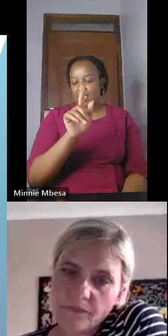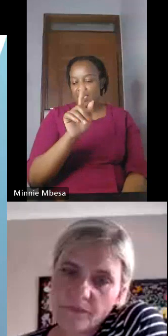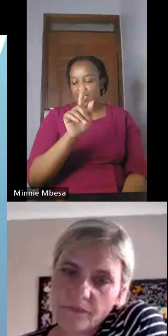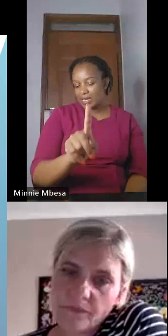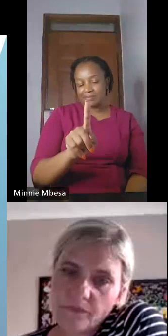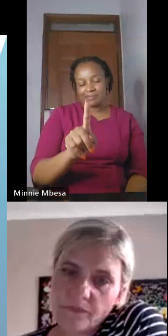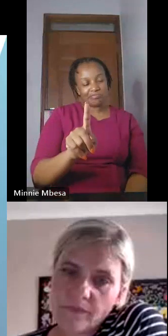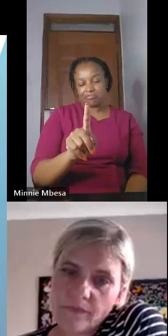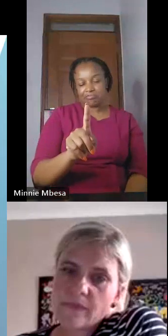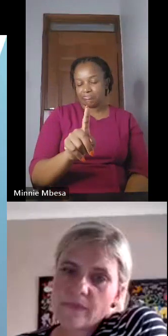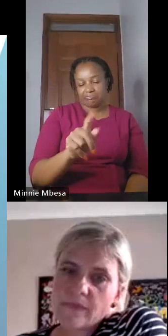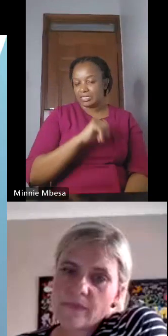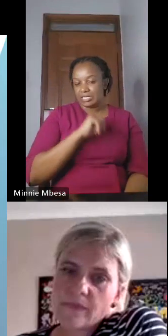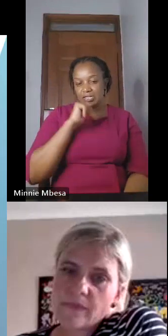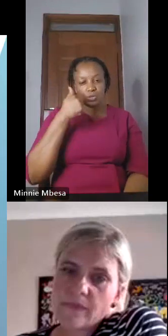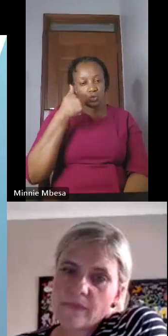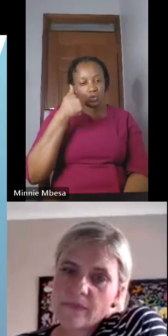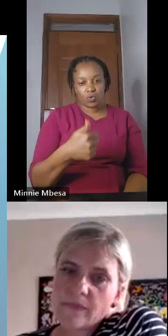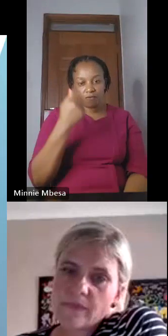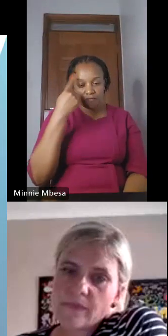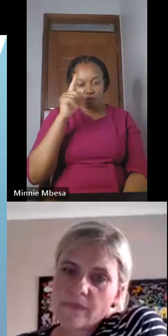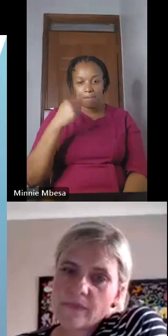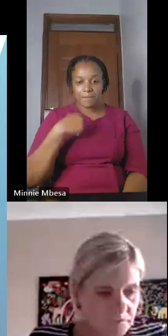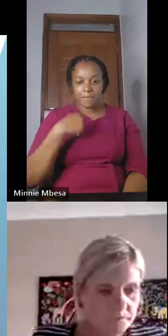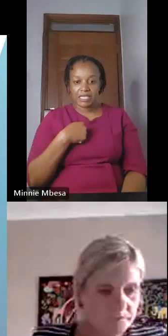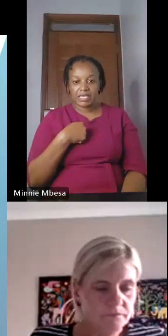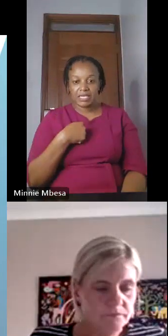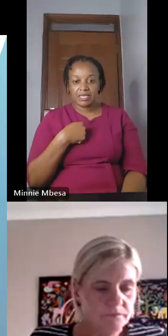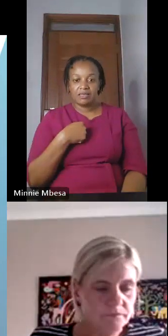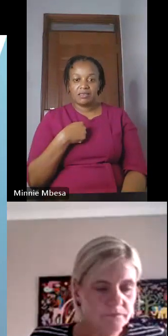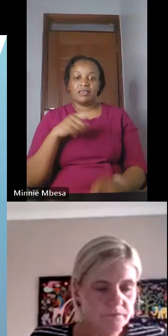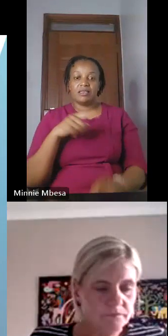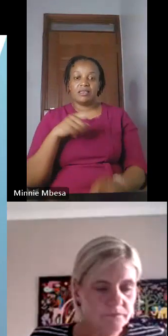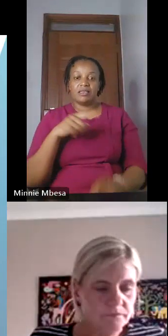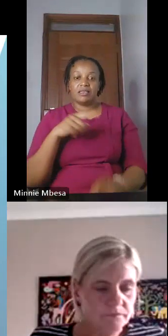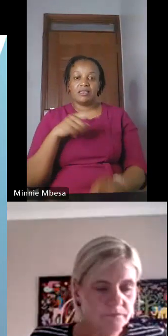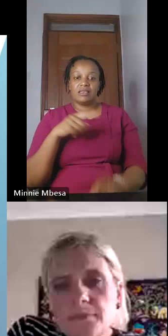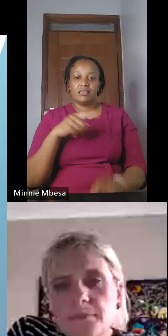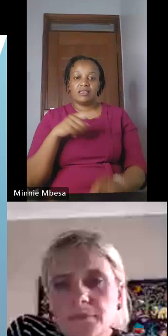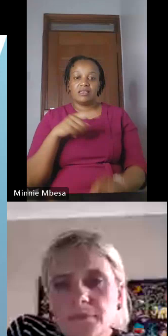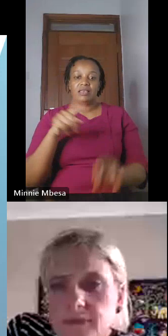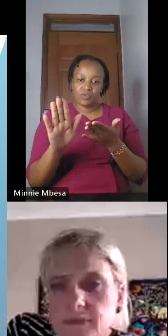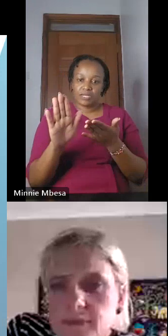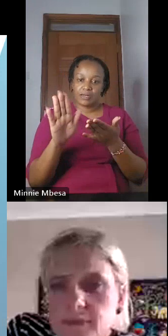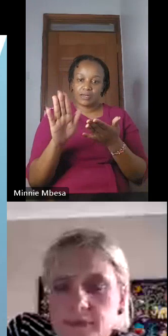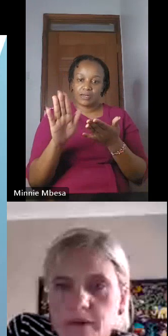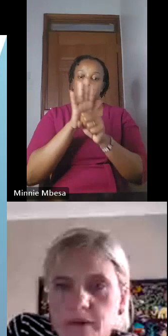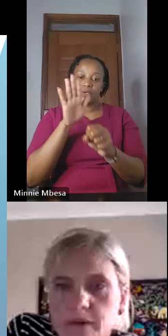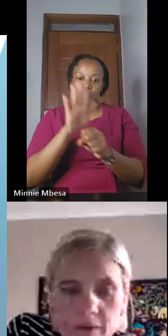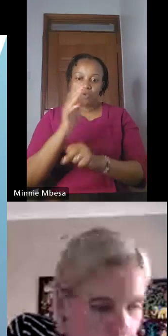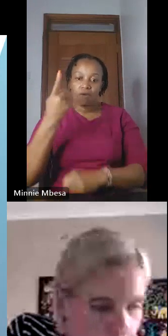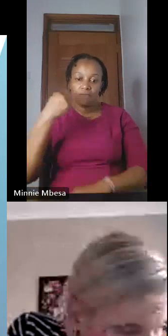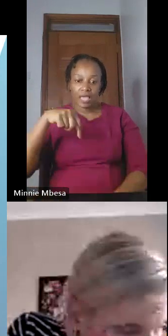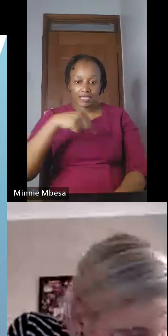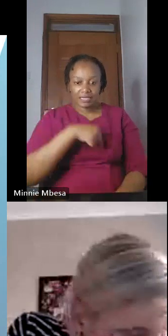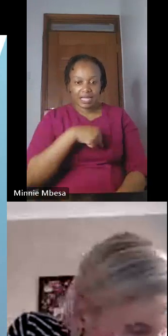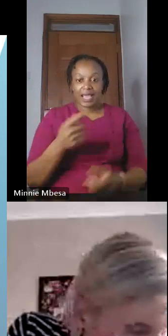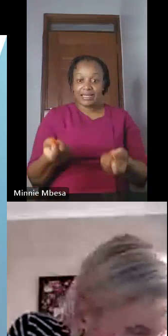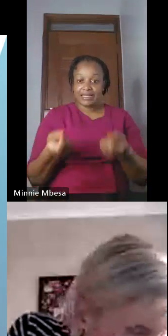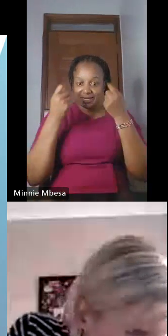it's more of excluding most of us. I understand it's a requirement. I'm just saying